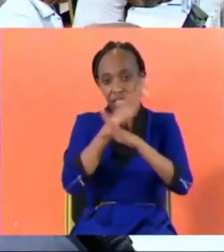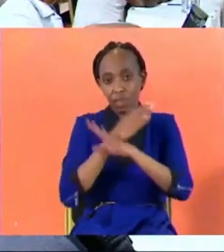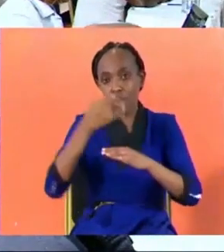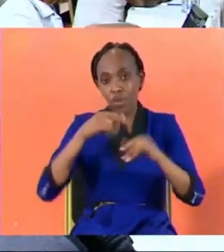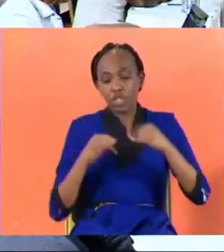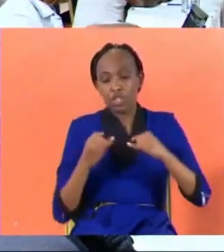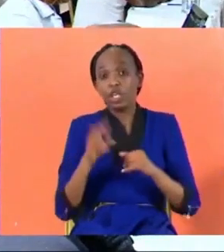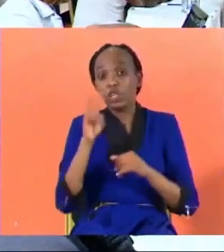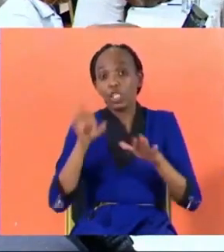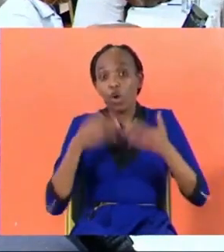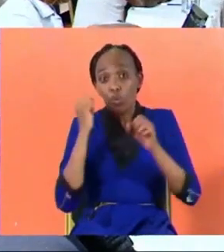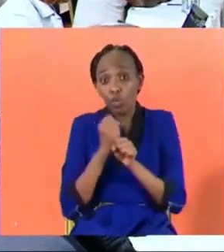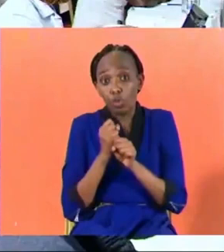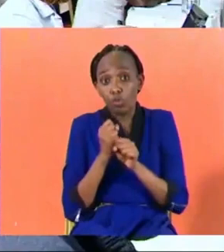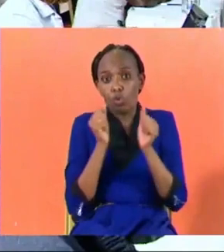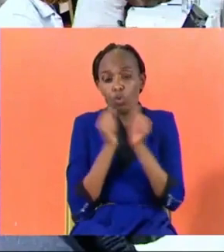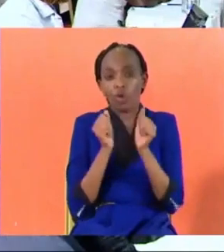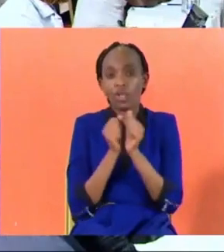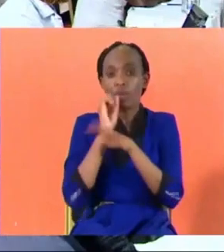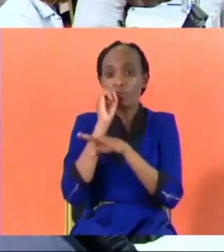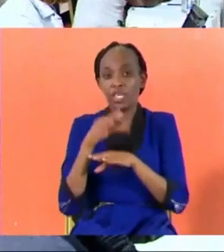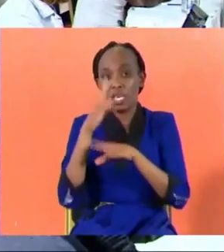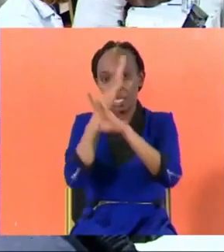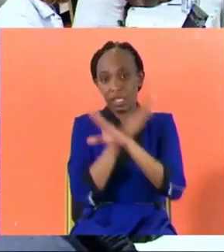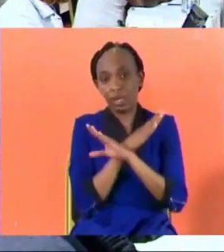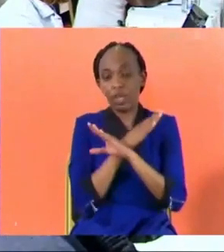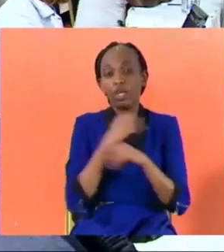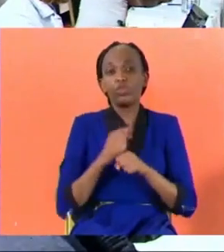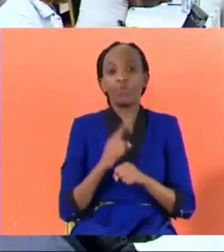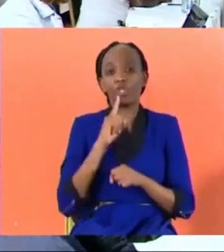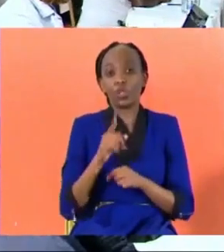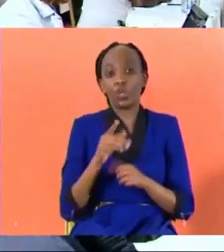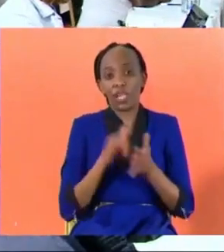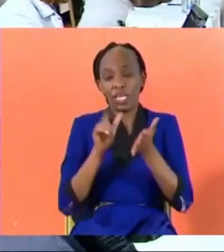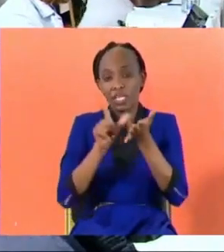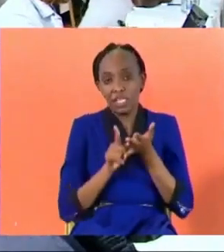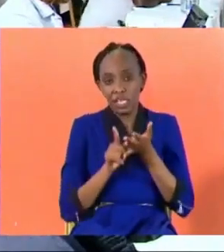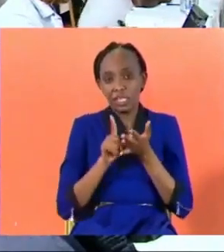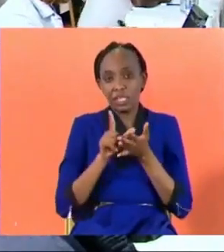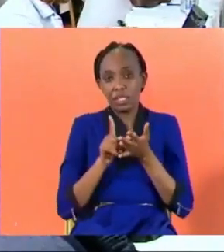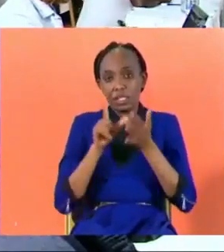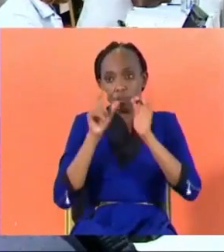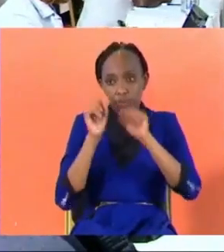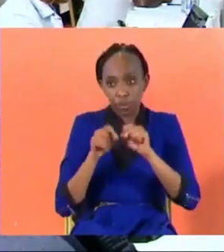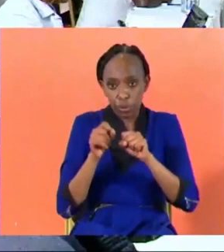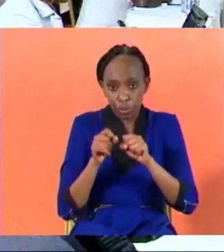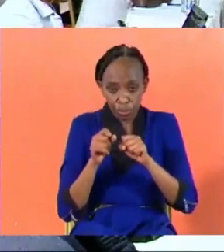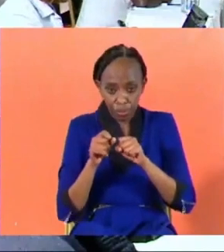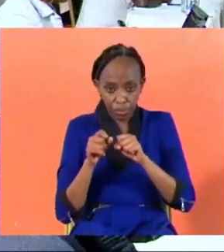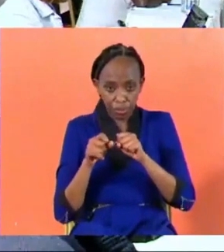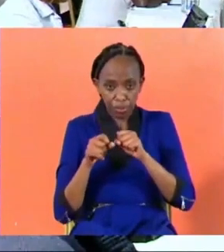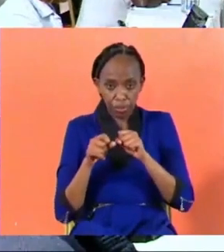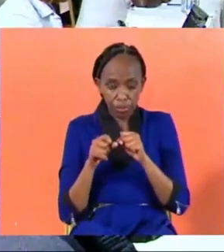can work with the media in Zambia to ensure that debt becomes a story that